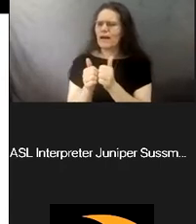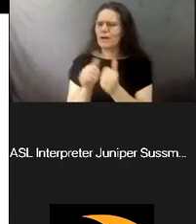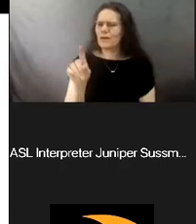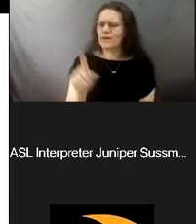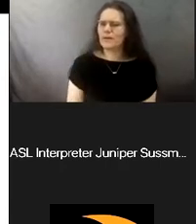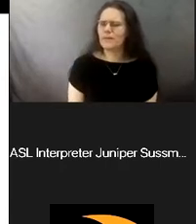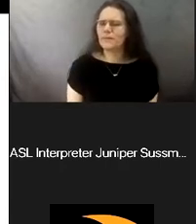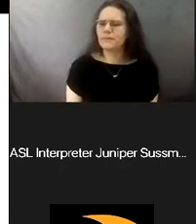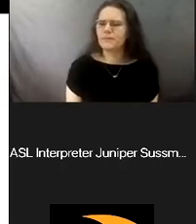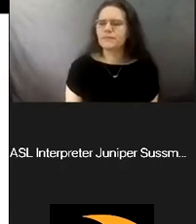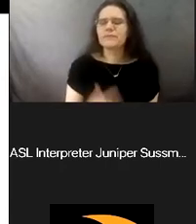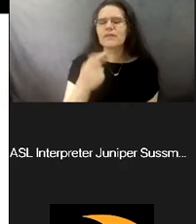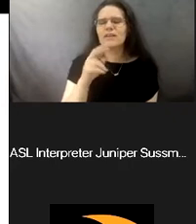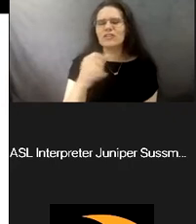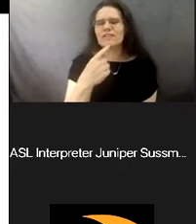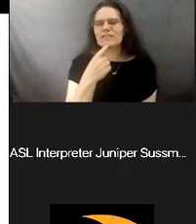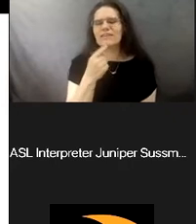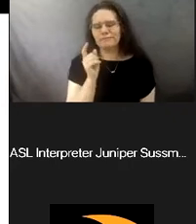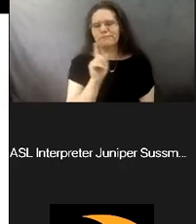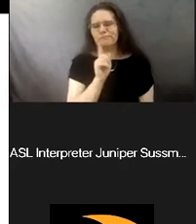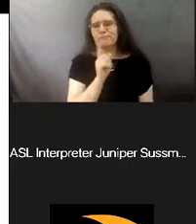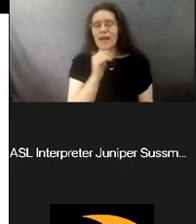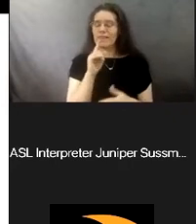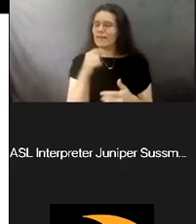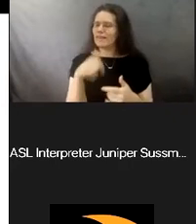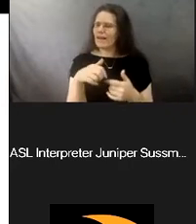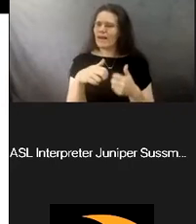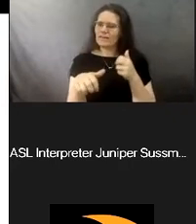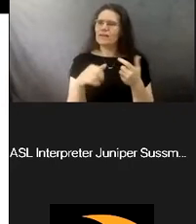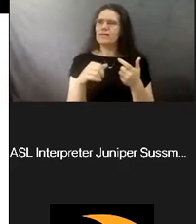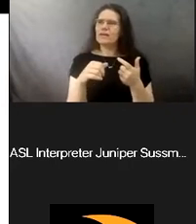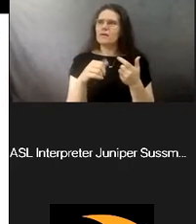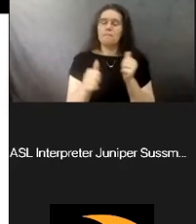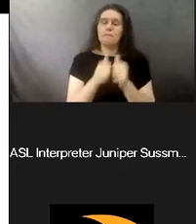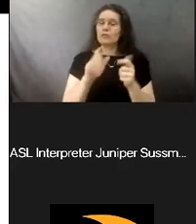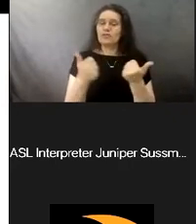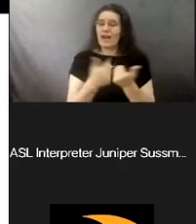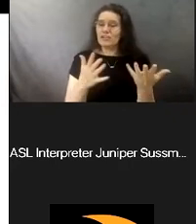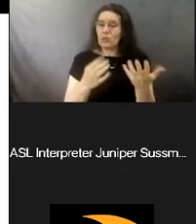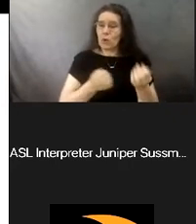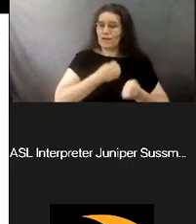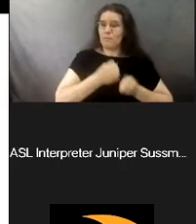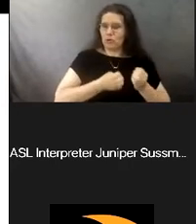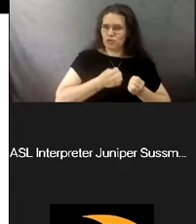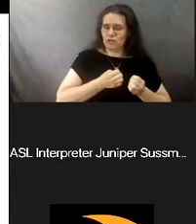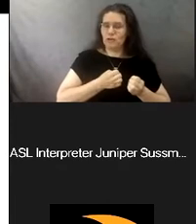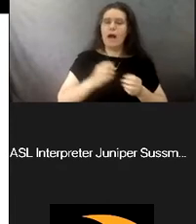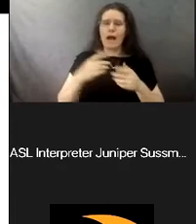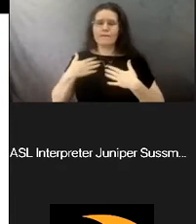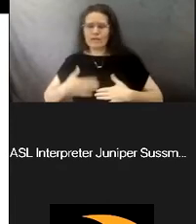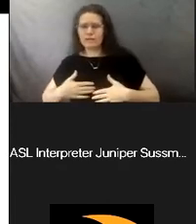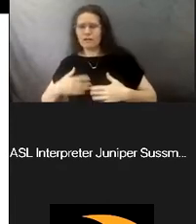think the hardest thing with situations like this is emotional, right? So there's a physical need, but this is also emotional. This